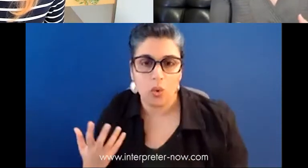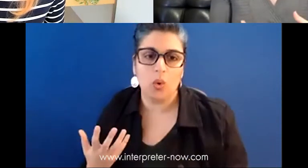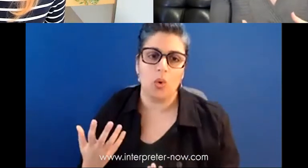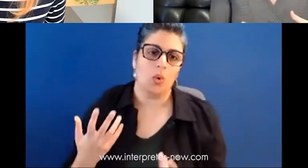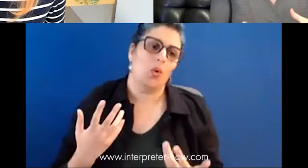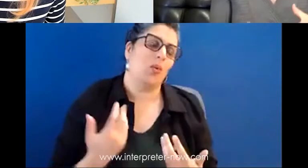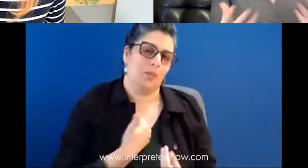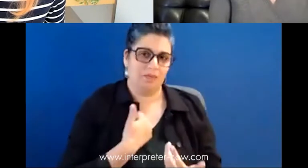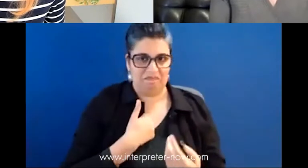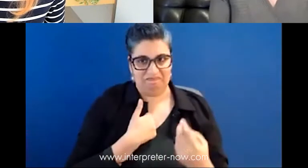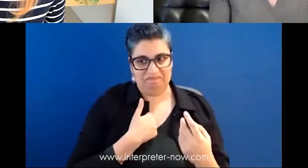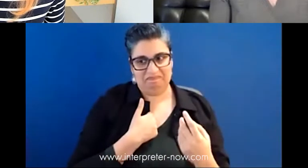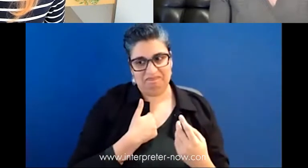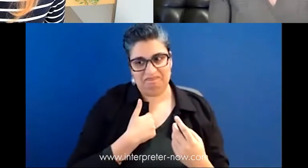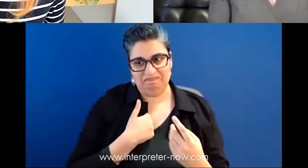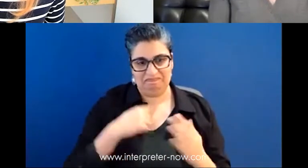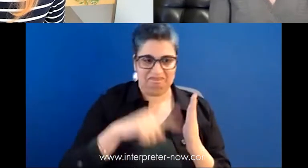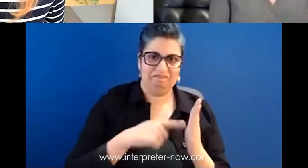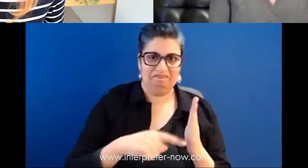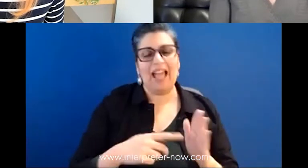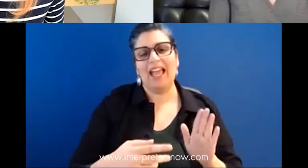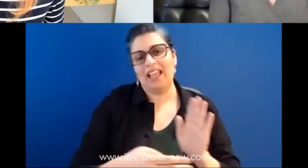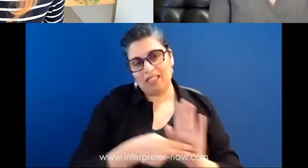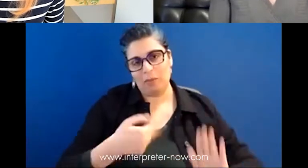critically call myself a mad scientist,